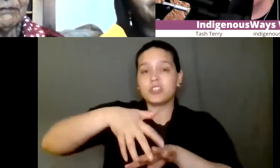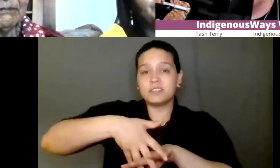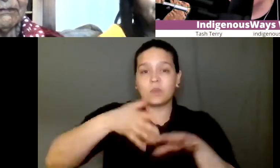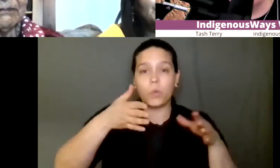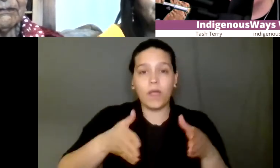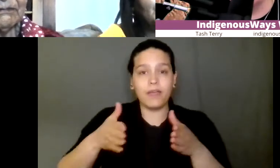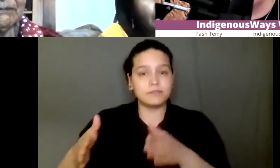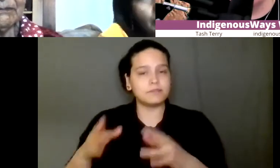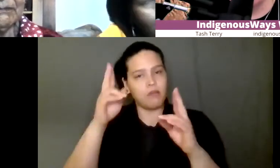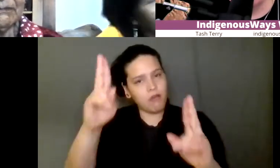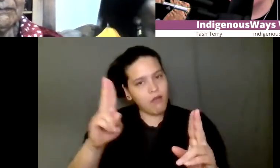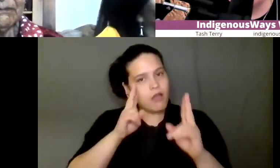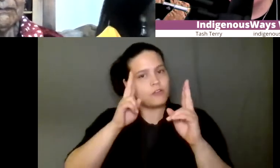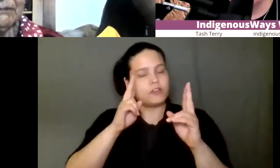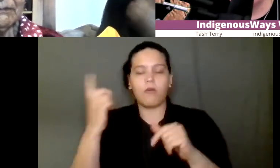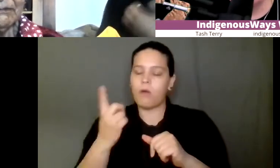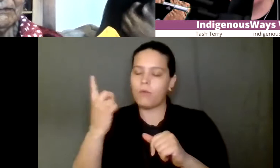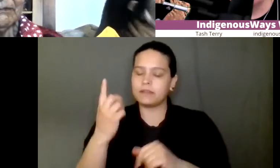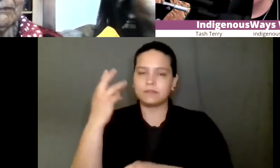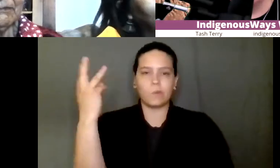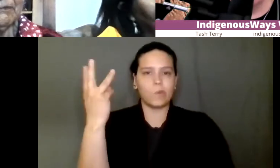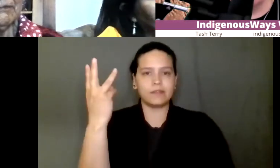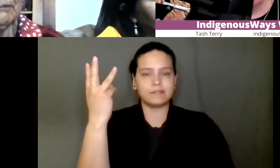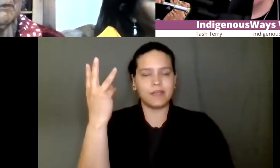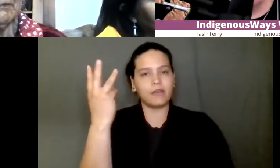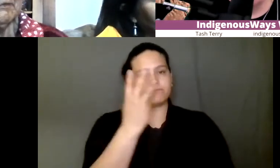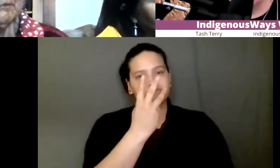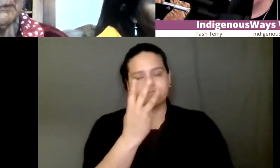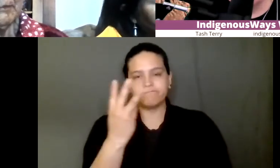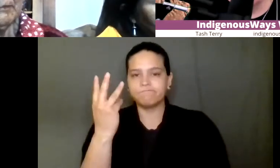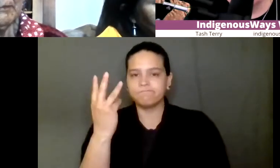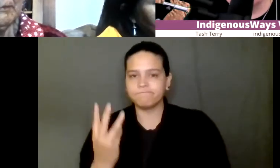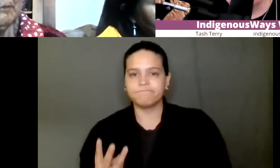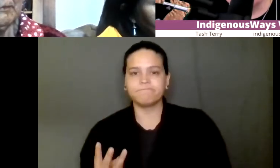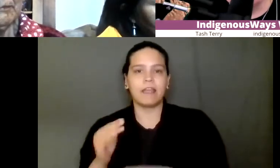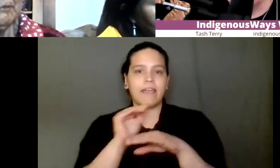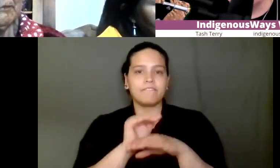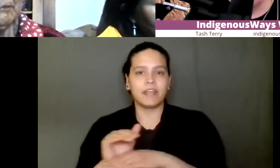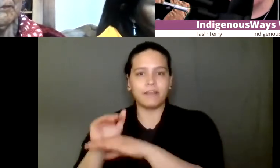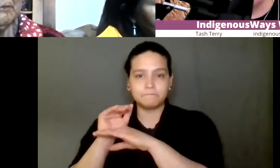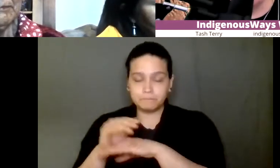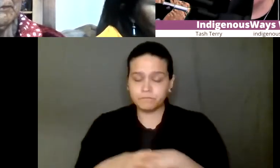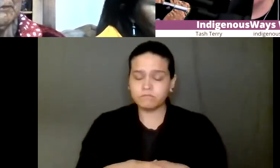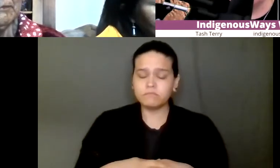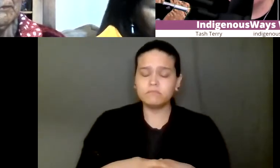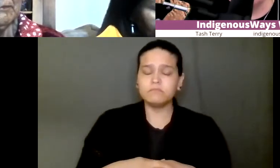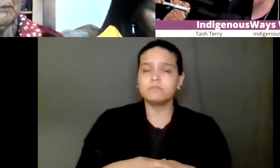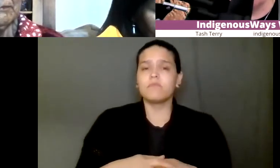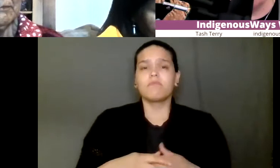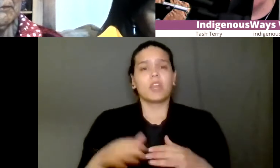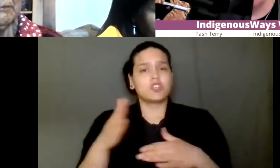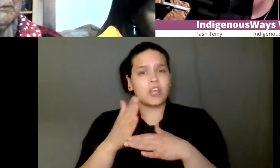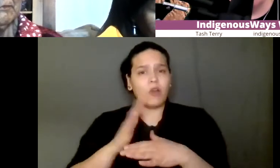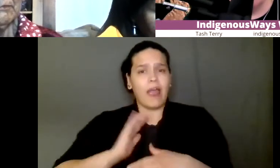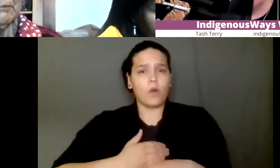honored always on Wednesday evenings to share our wisdom circle with everyone that's beaming in on social